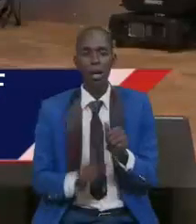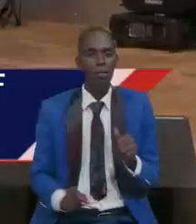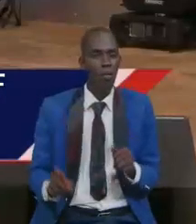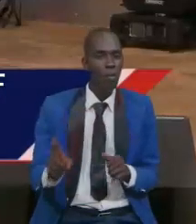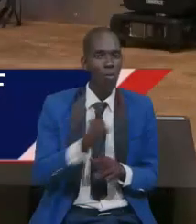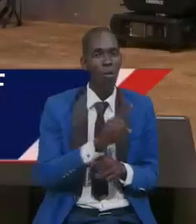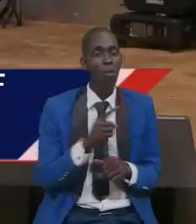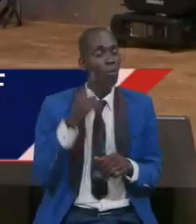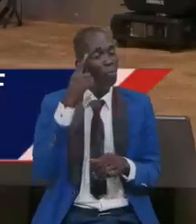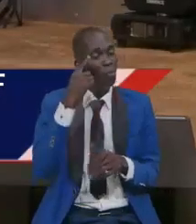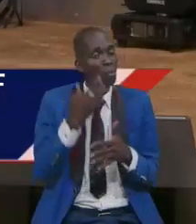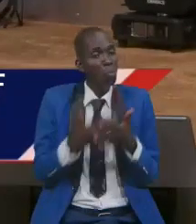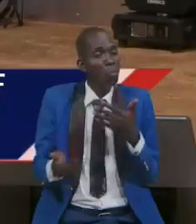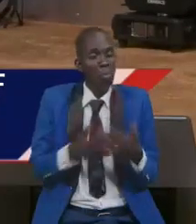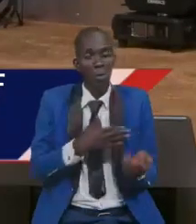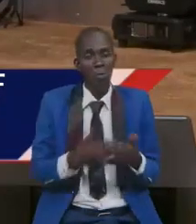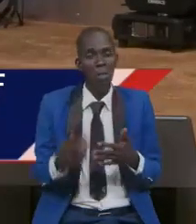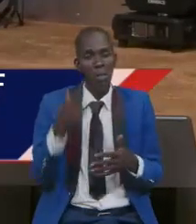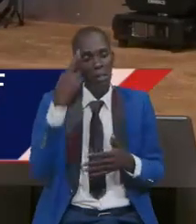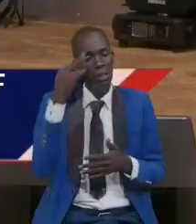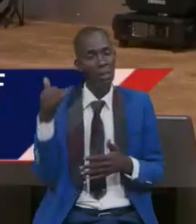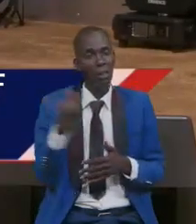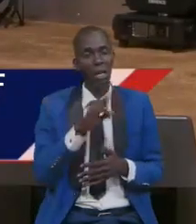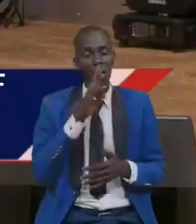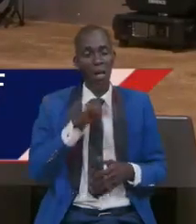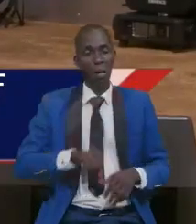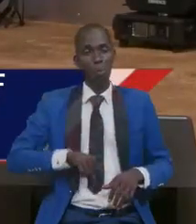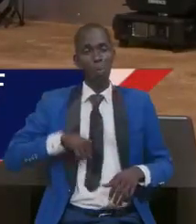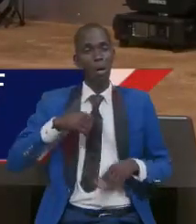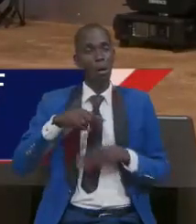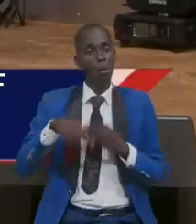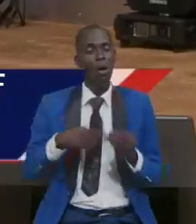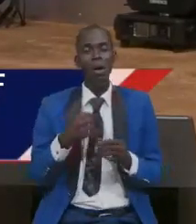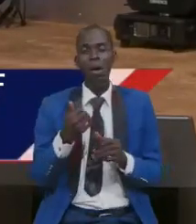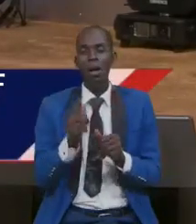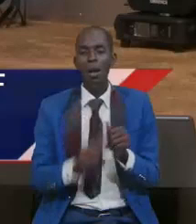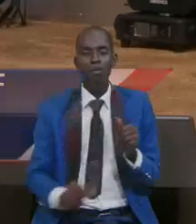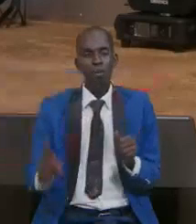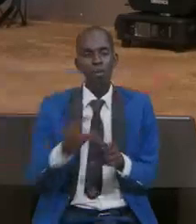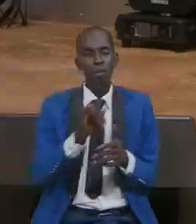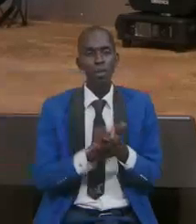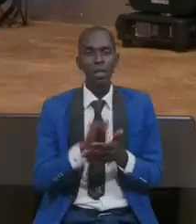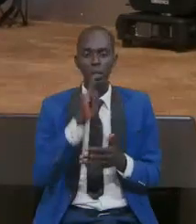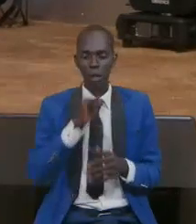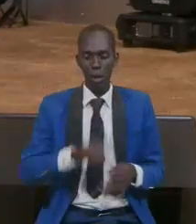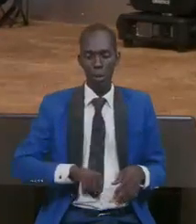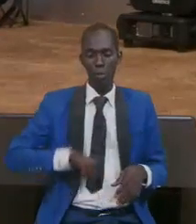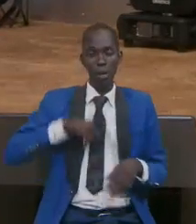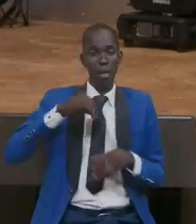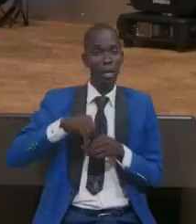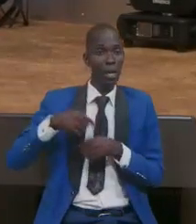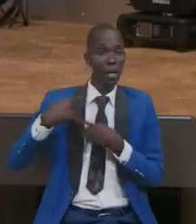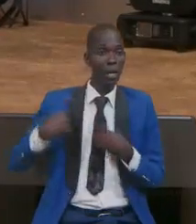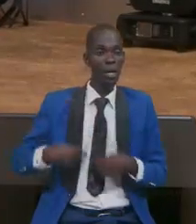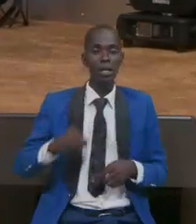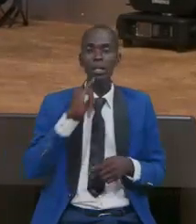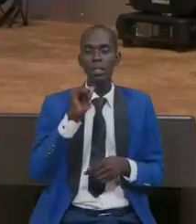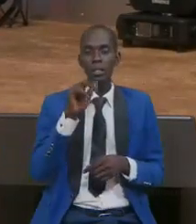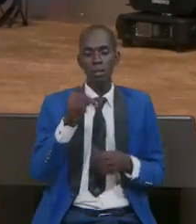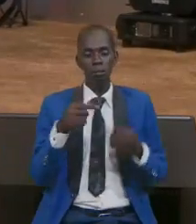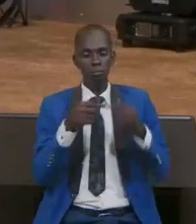everyone, for whatever reason they are proud, everyone that is proud in heart is an abomination to the